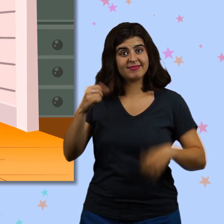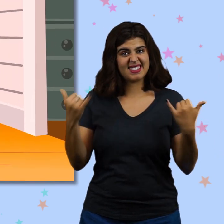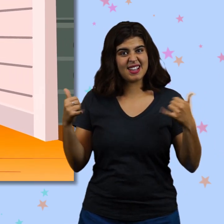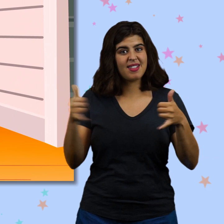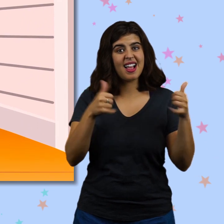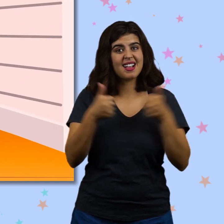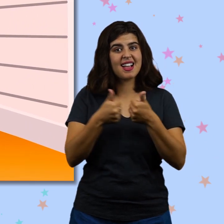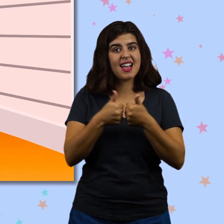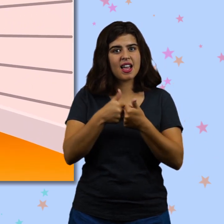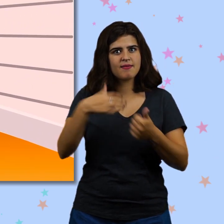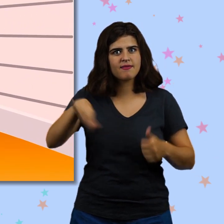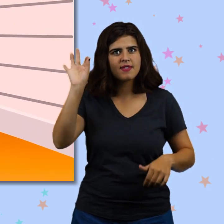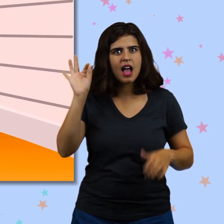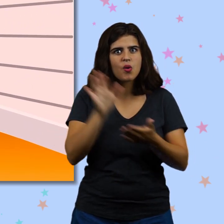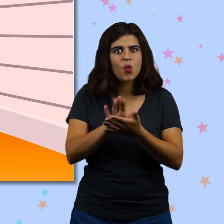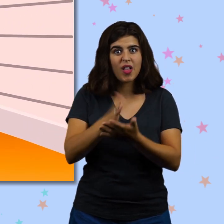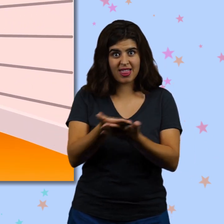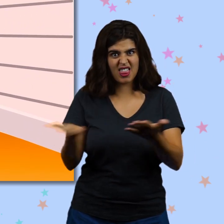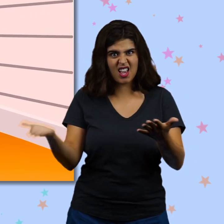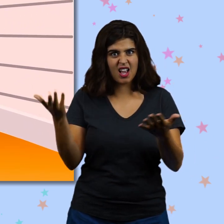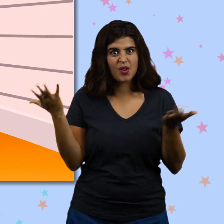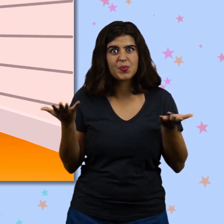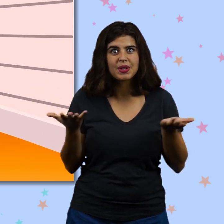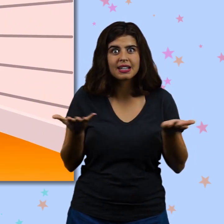Guys, how about we play Find the School Supplies?